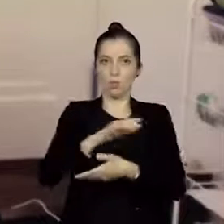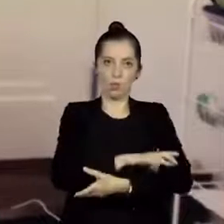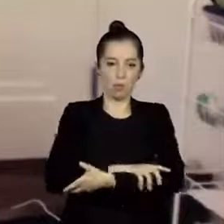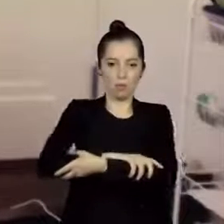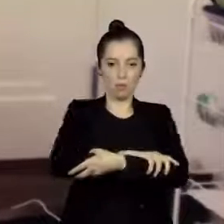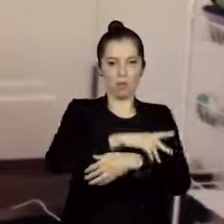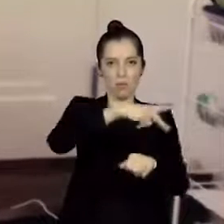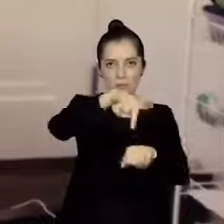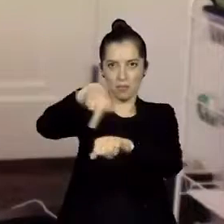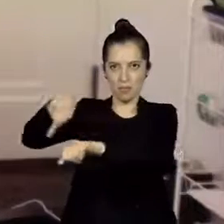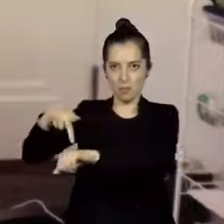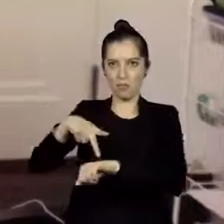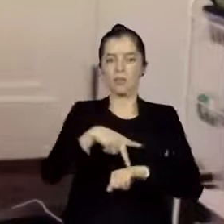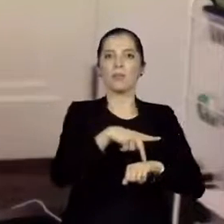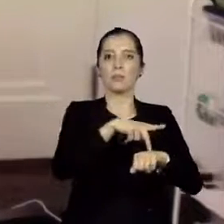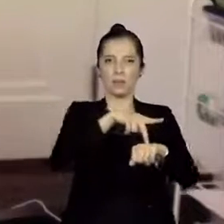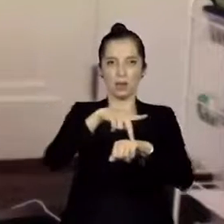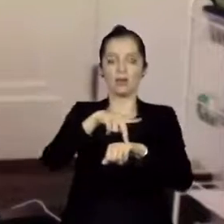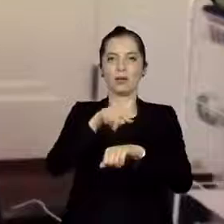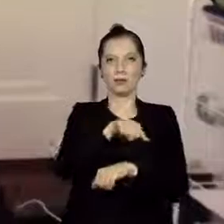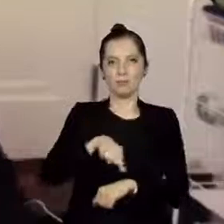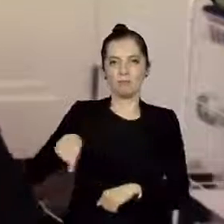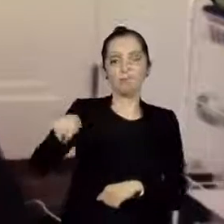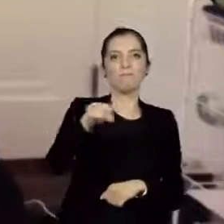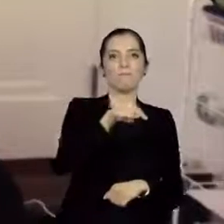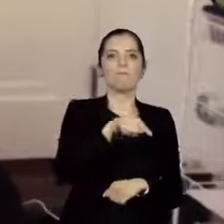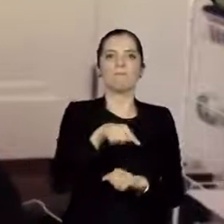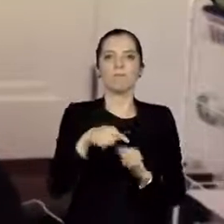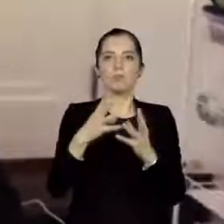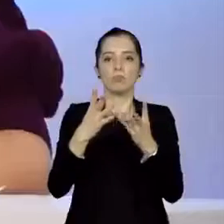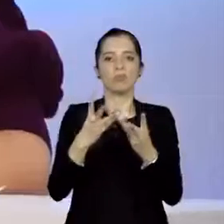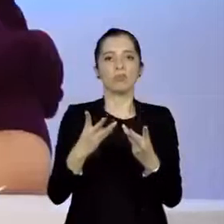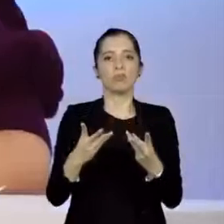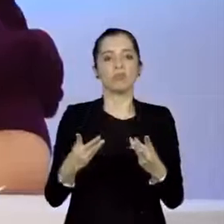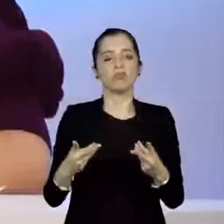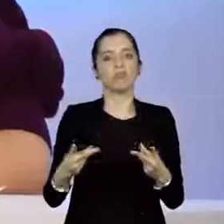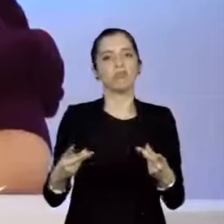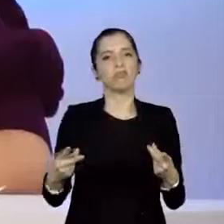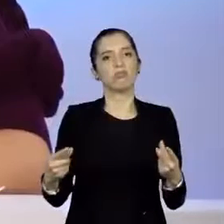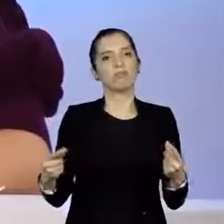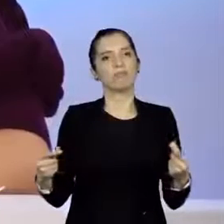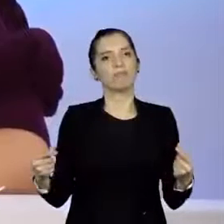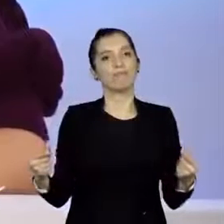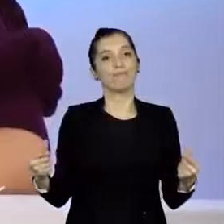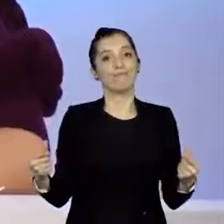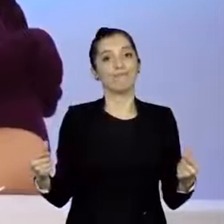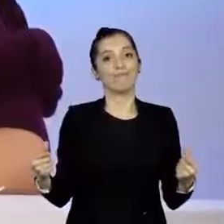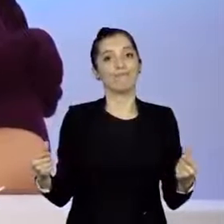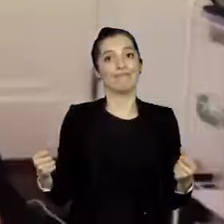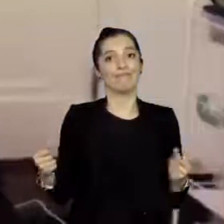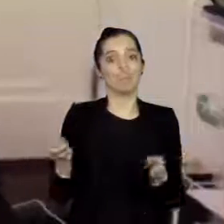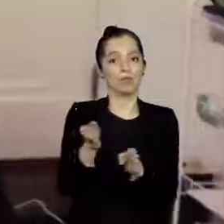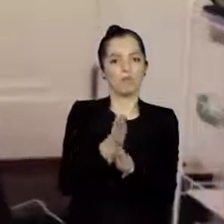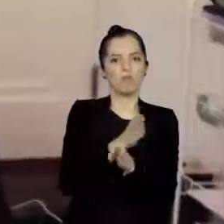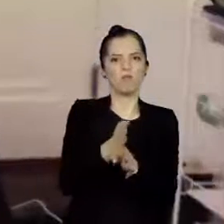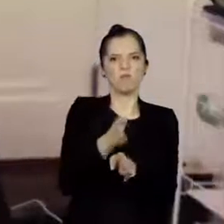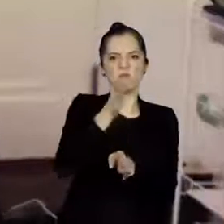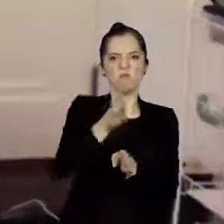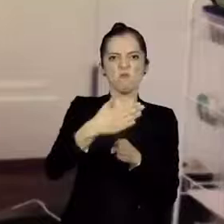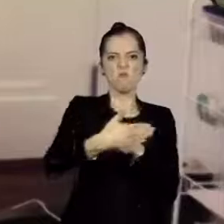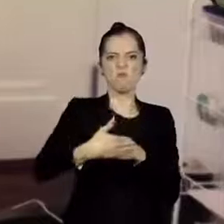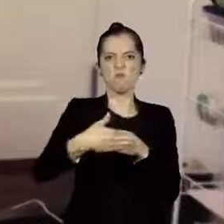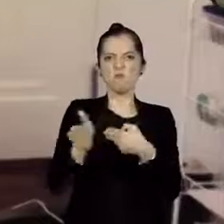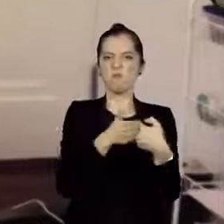countries that comprise the European Union melted away. They disappeared. And so that hard